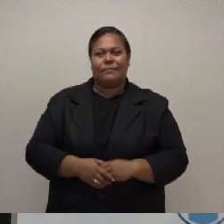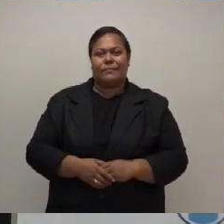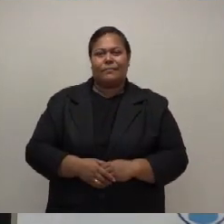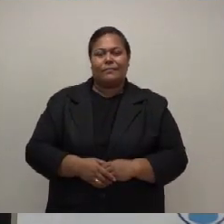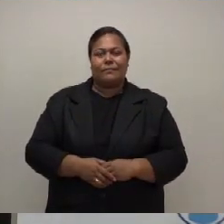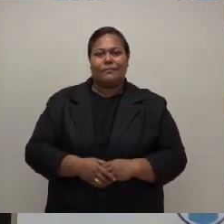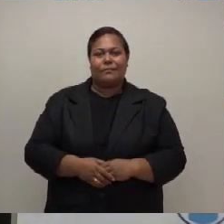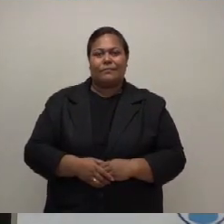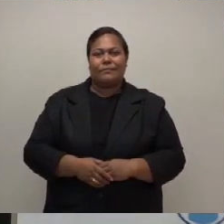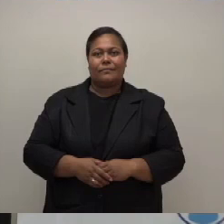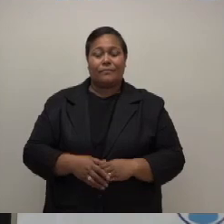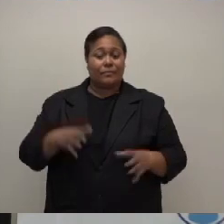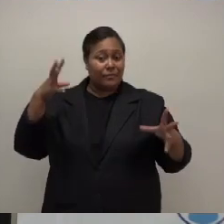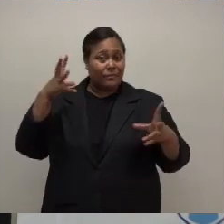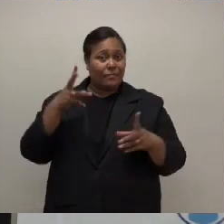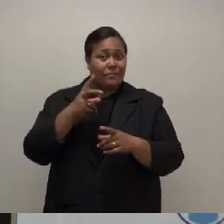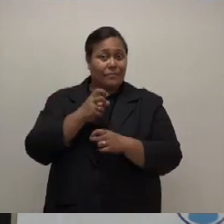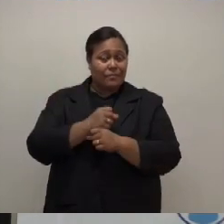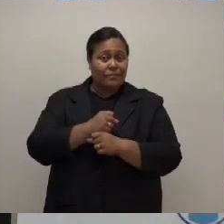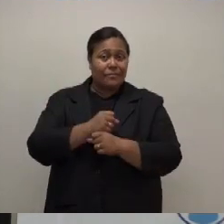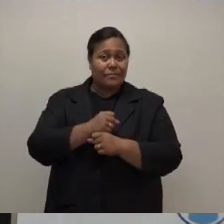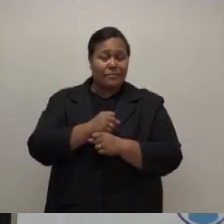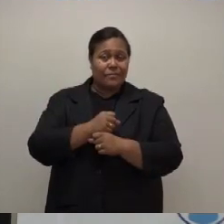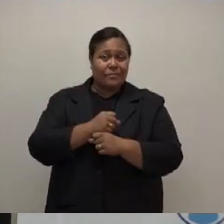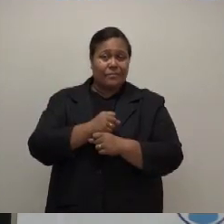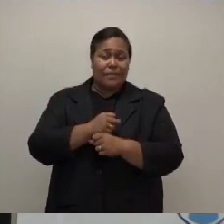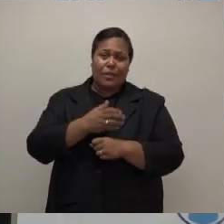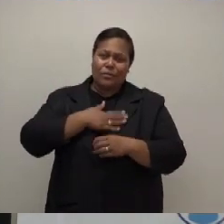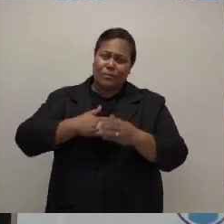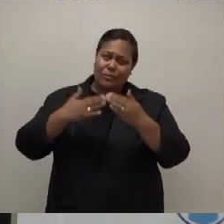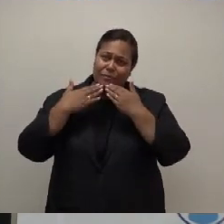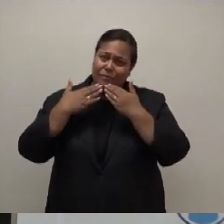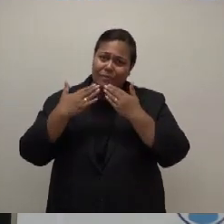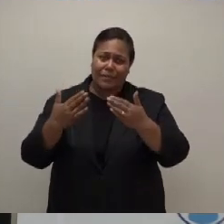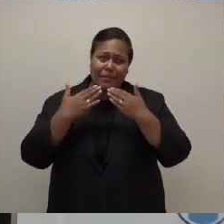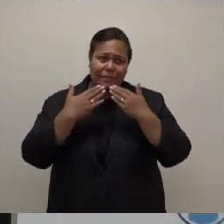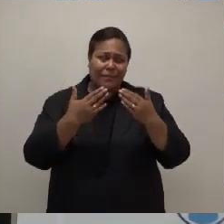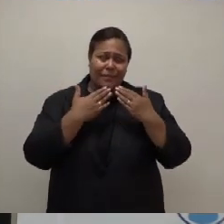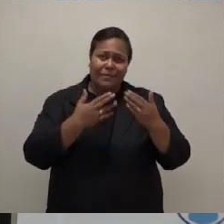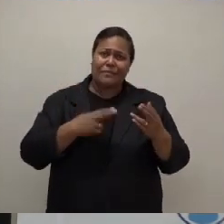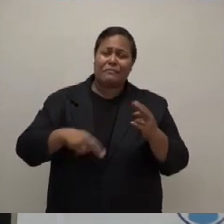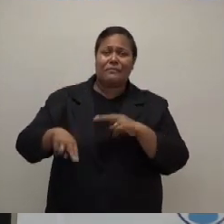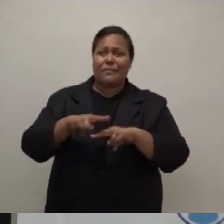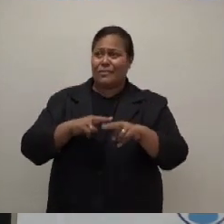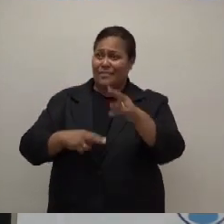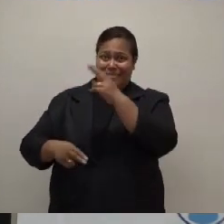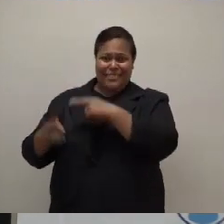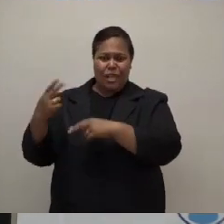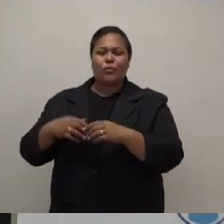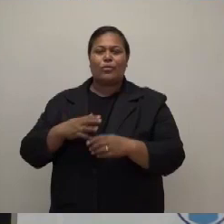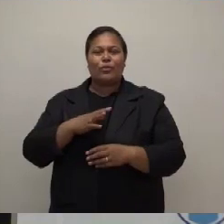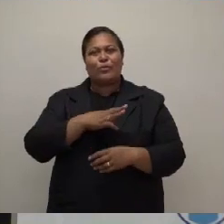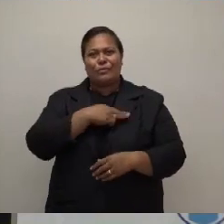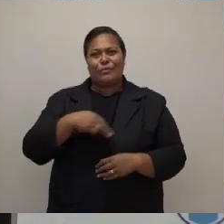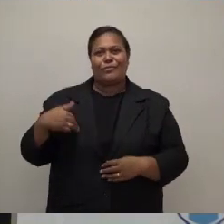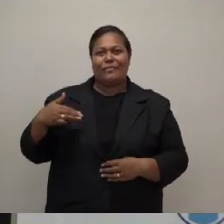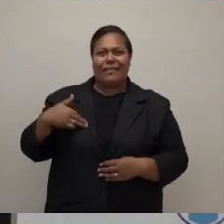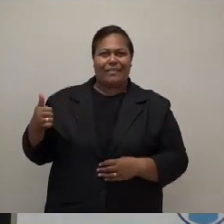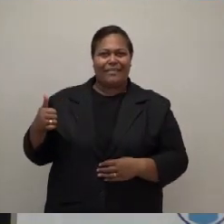I'd like to end by extending perhaps the most deserved Binaka Bakalebu in Fiji's history to our healthcare heroes.